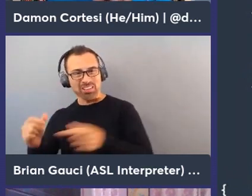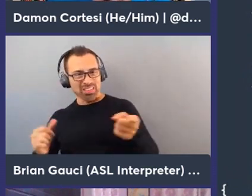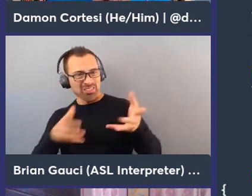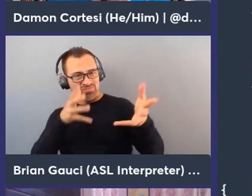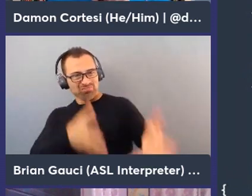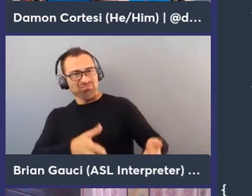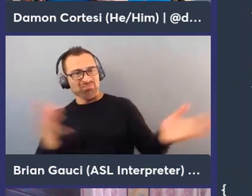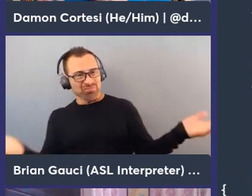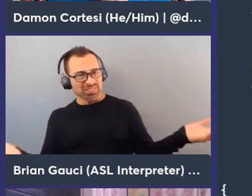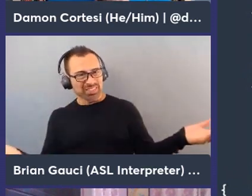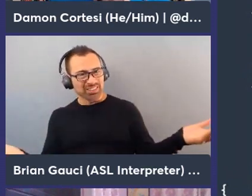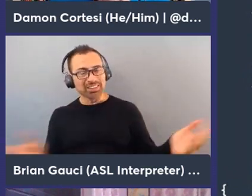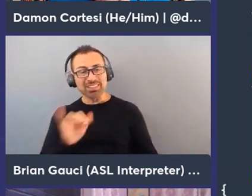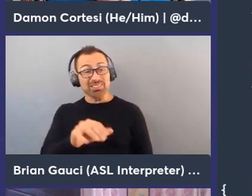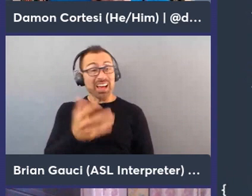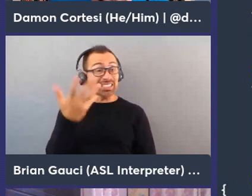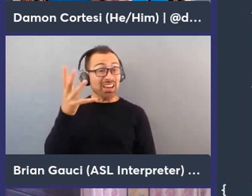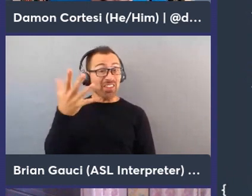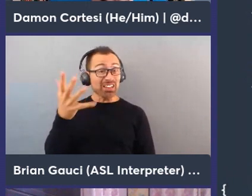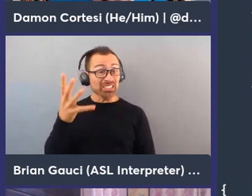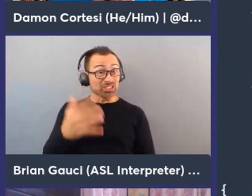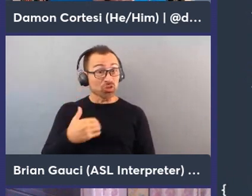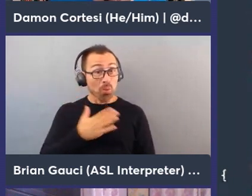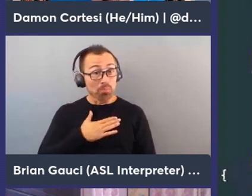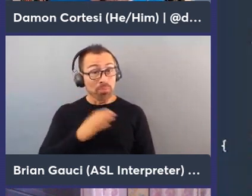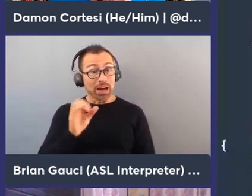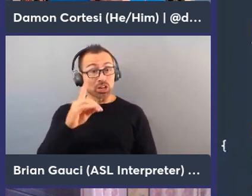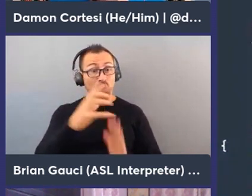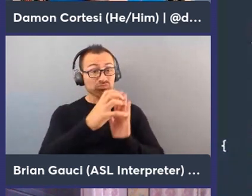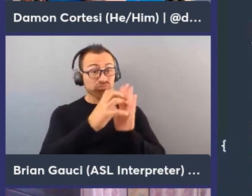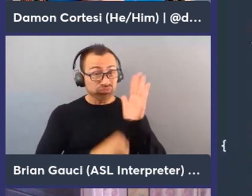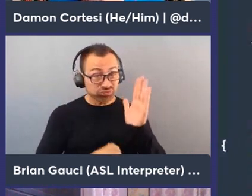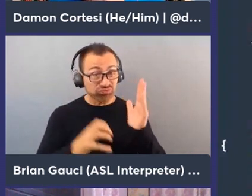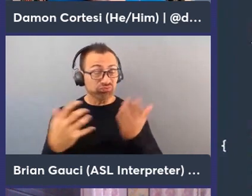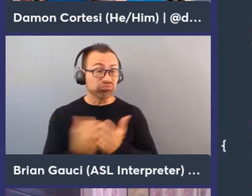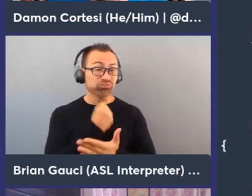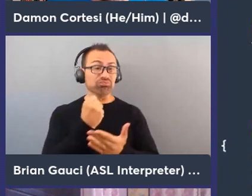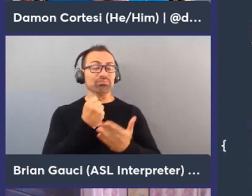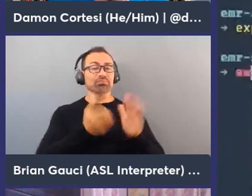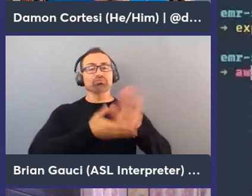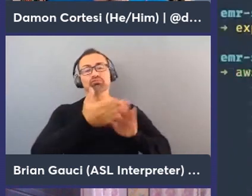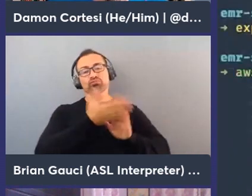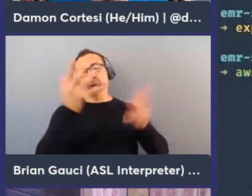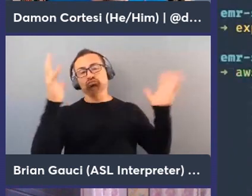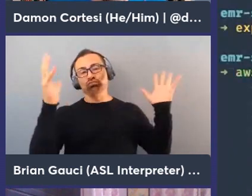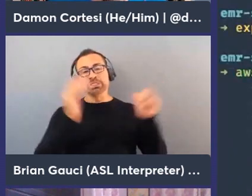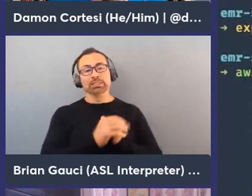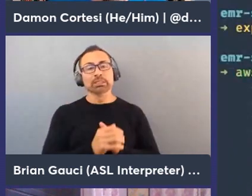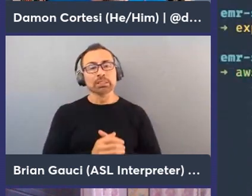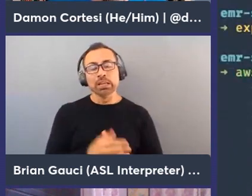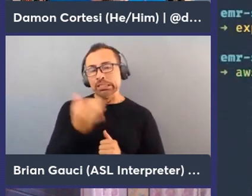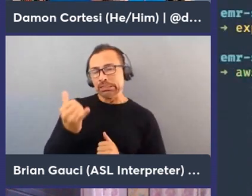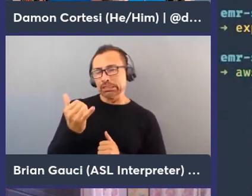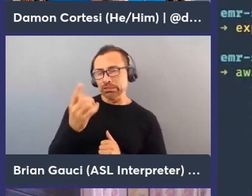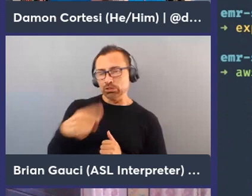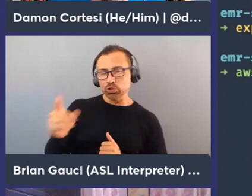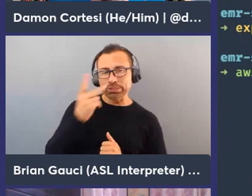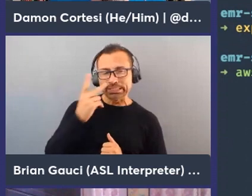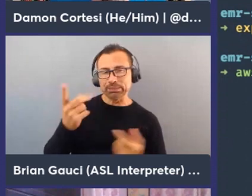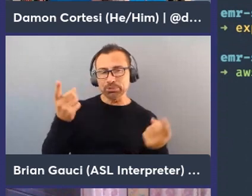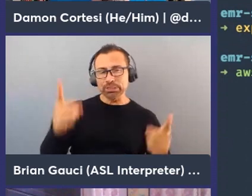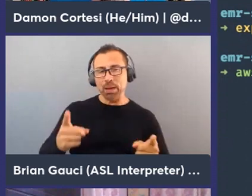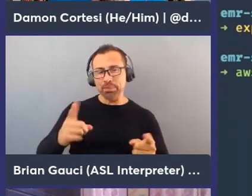But that's all it took to go ahead and take my code and run it. Let me actually show what's happening behind the scenes here. So if I do an EMR